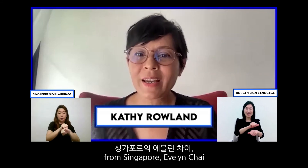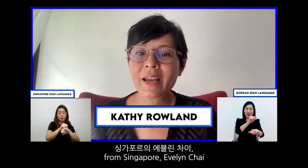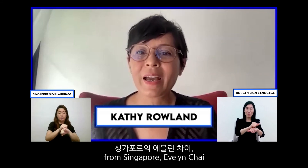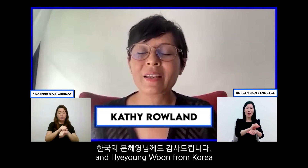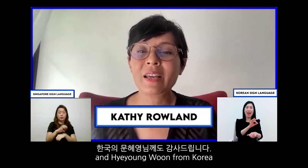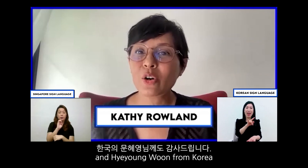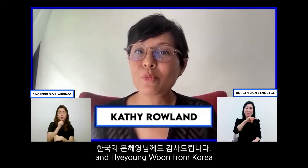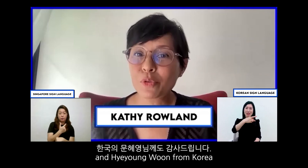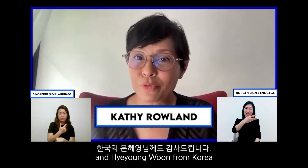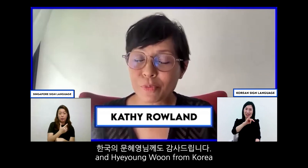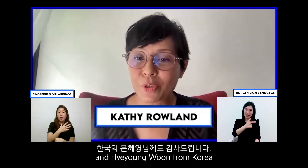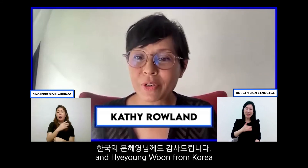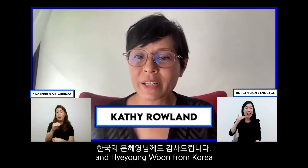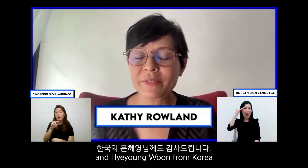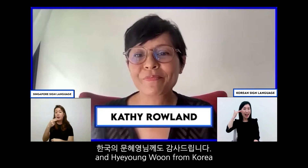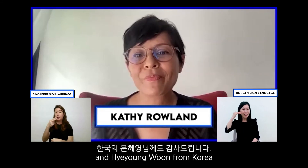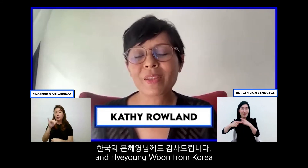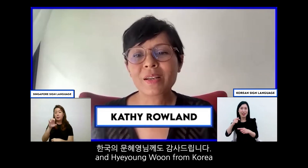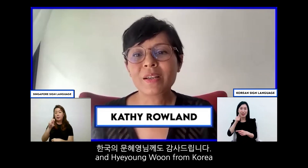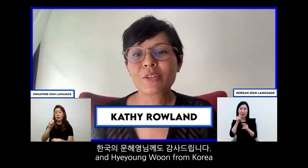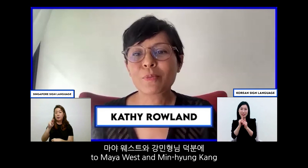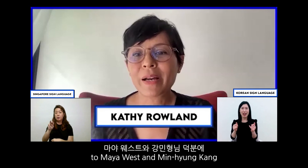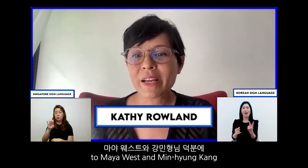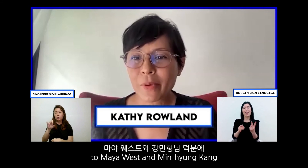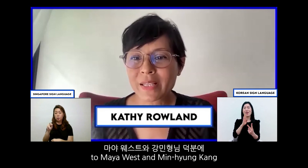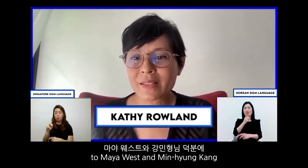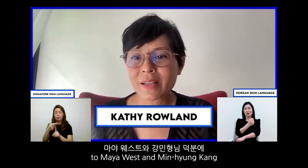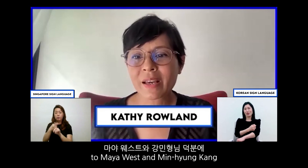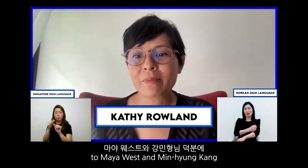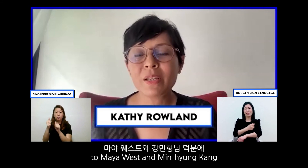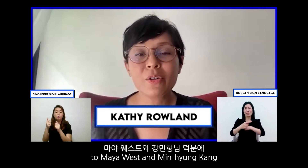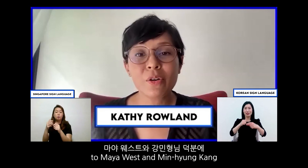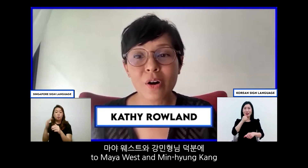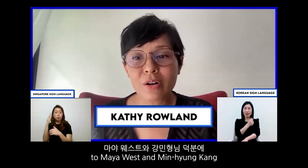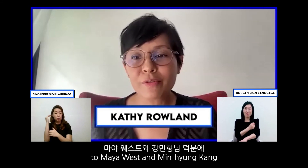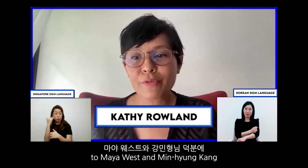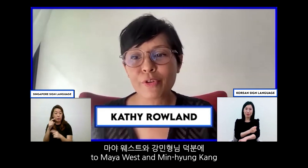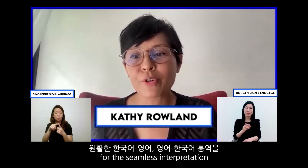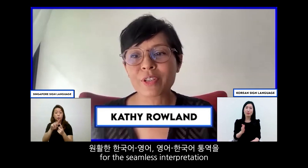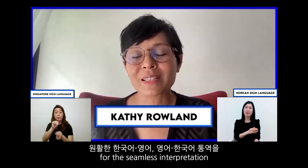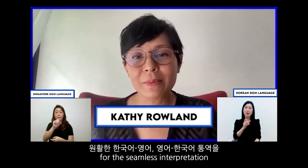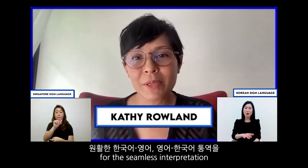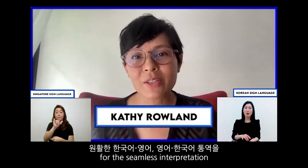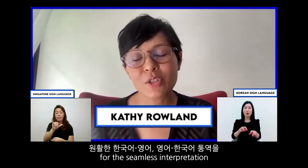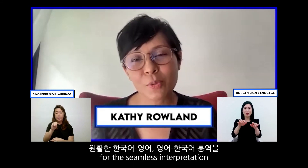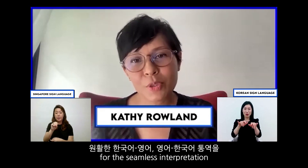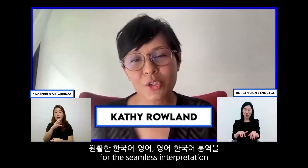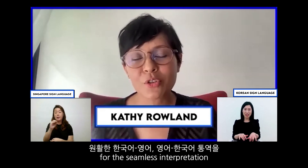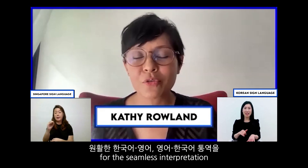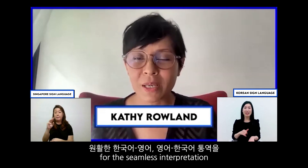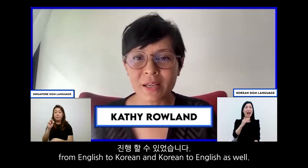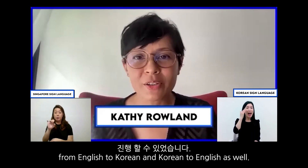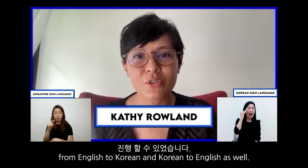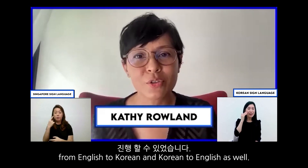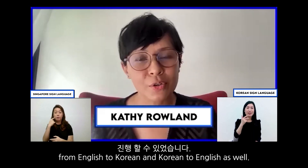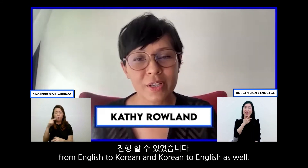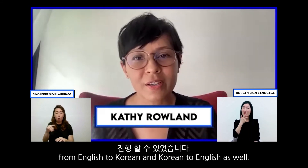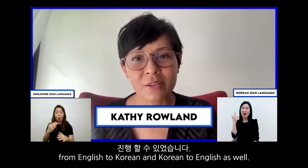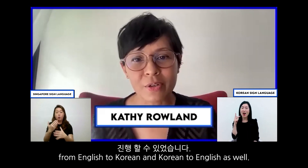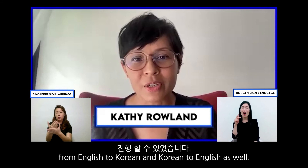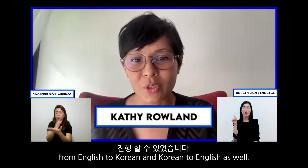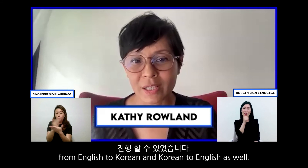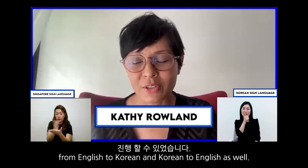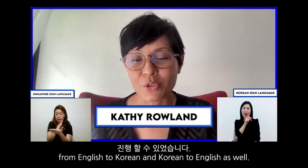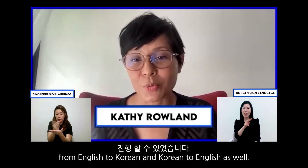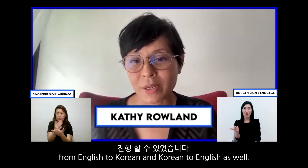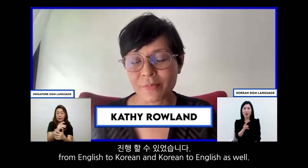Chai and Hae Yong Moon from Korea. To Maya West and Min Hyung Kong for the seamless interpretation from English to Korean